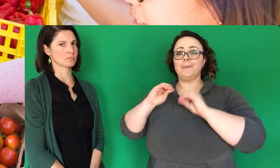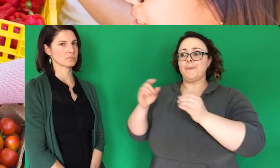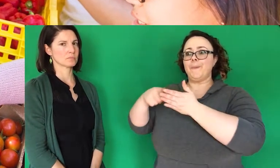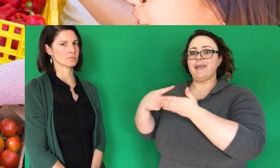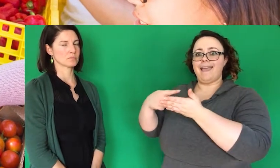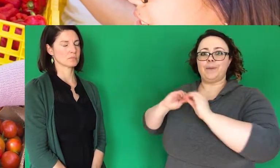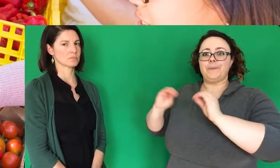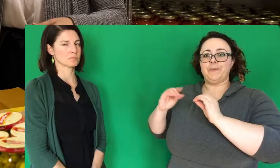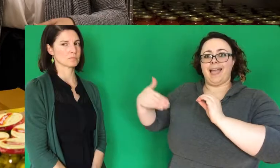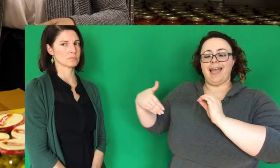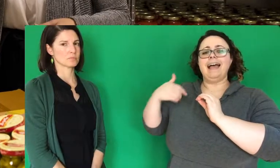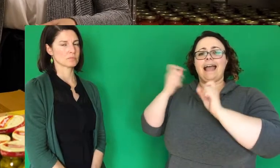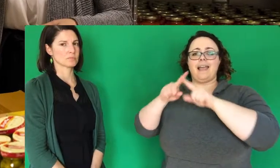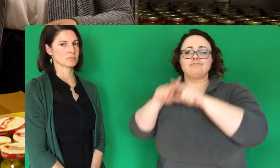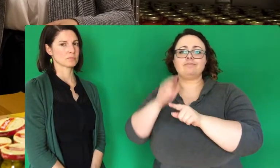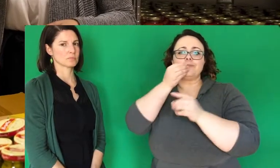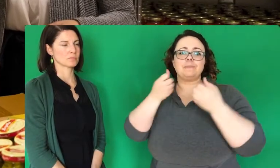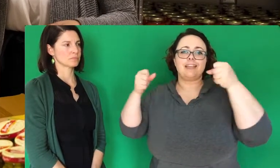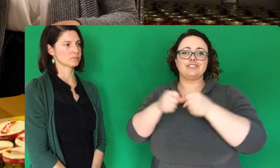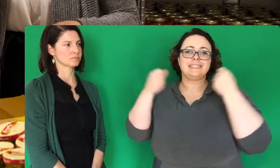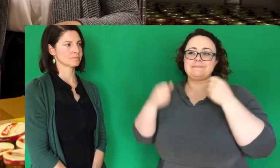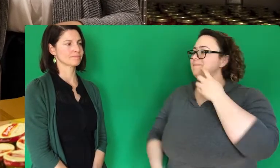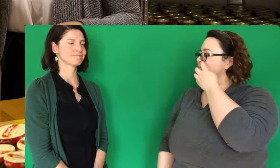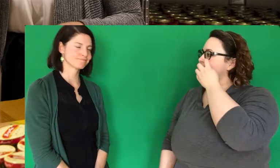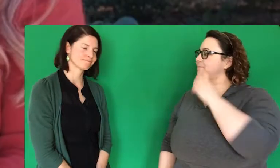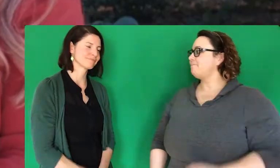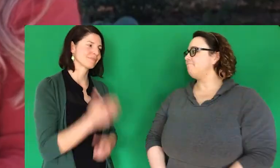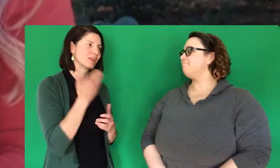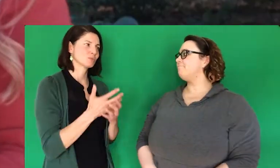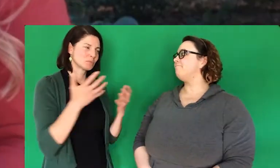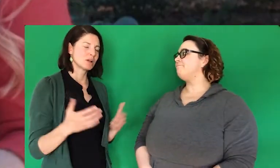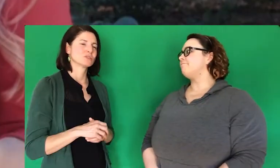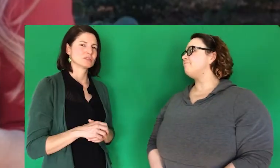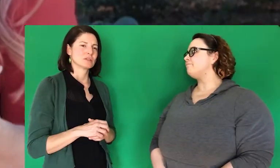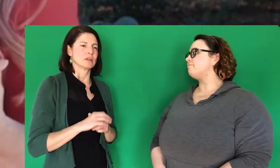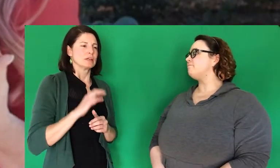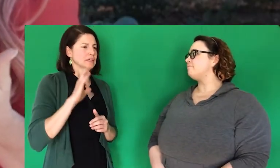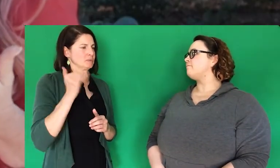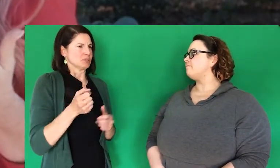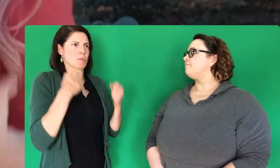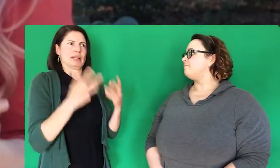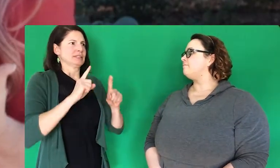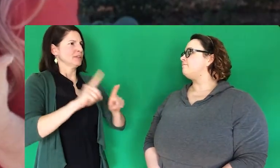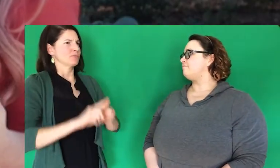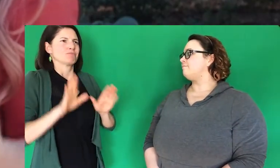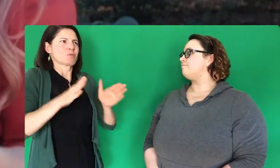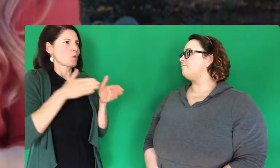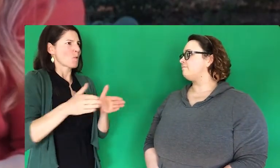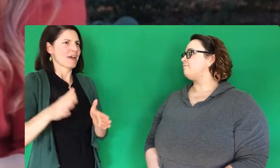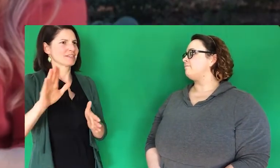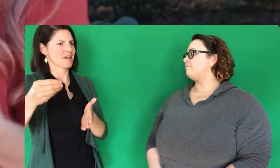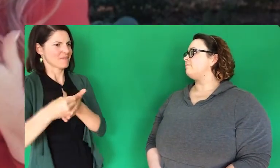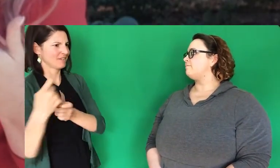of the week and I don't have my paycheck yet, I know I have something to fall back on. Well, thank you so much. It sounds like there have been so many really